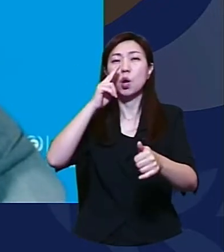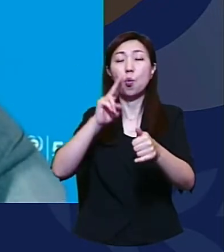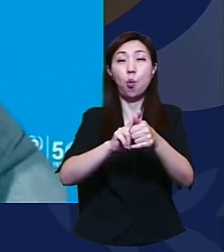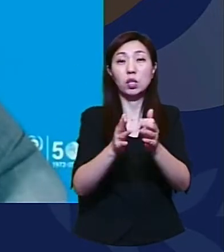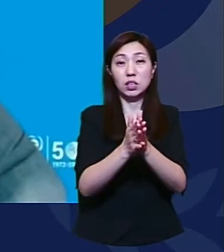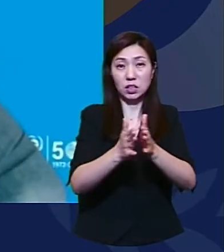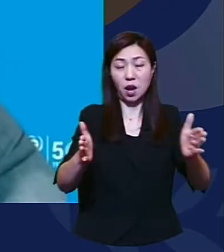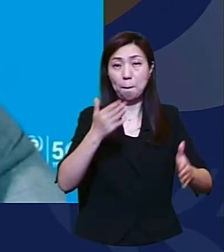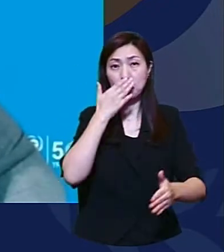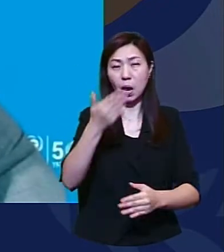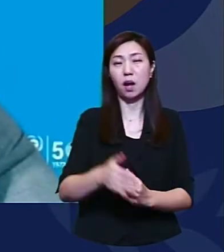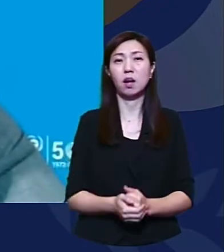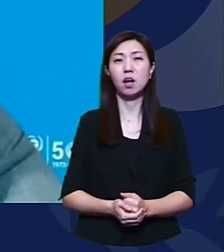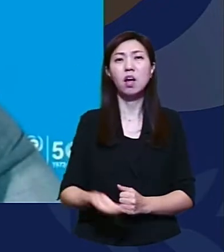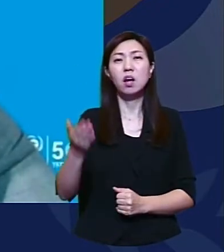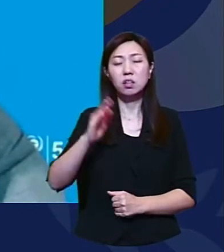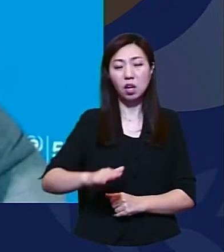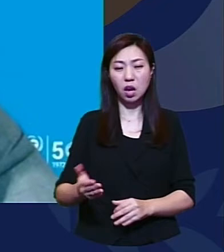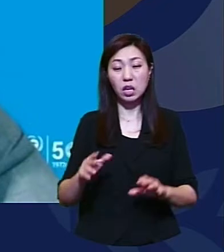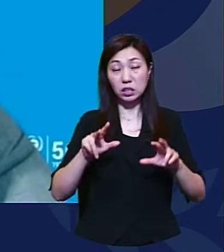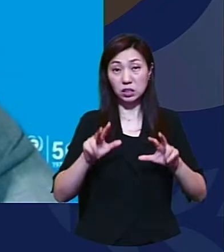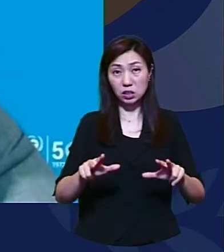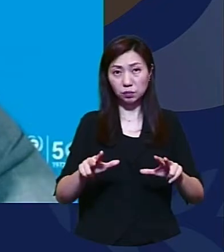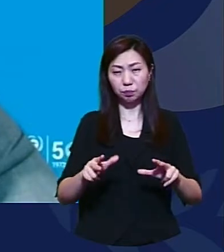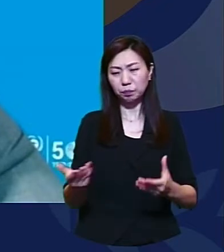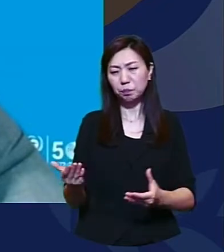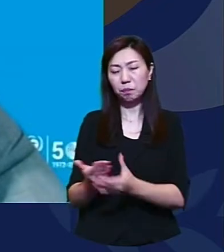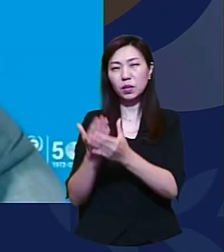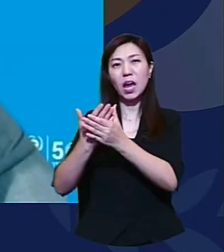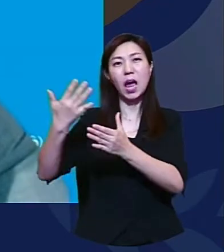trends, especially in low and middle income